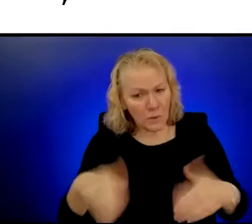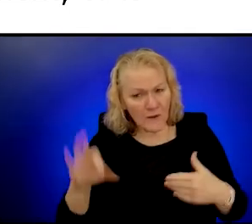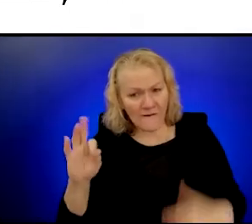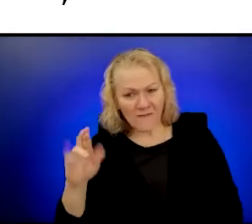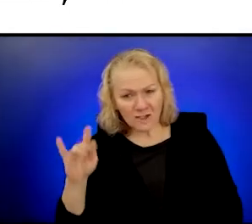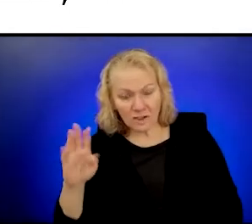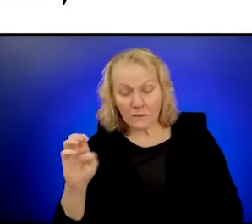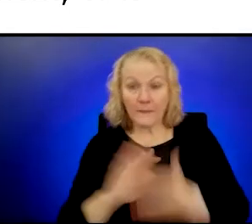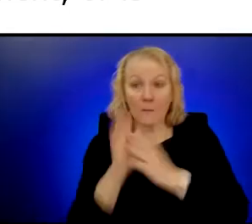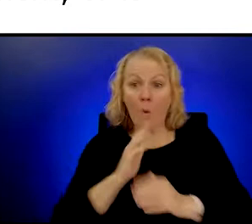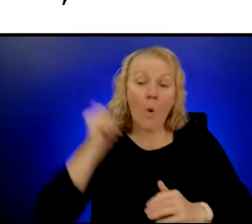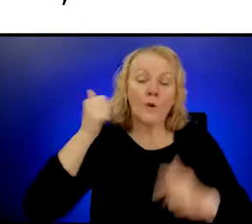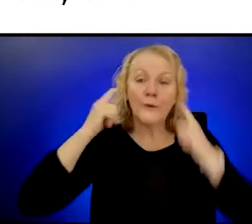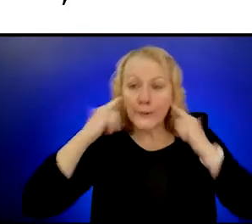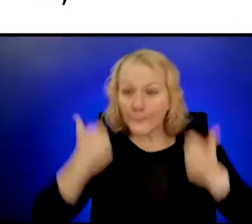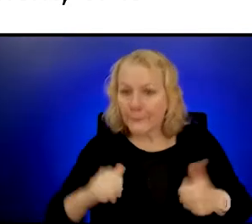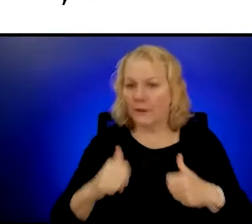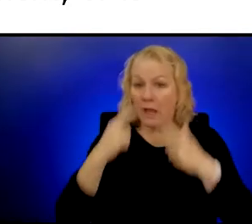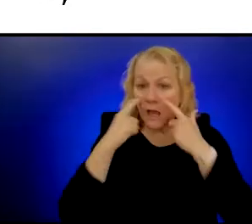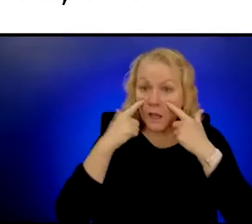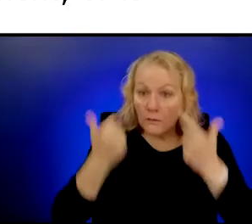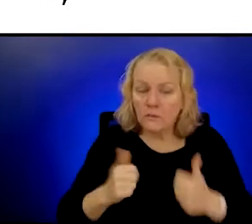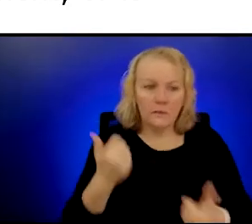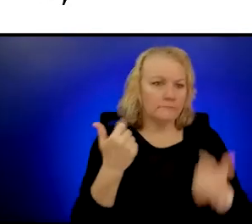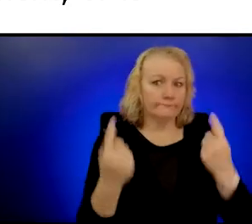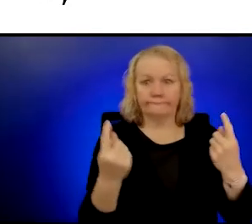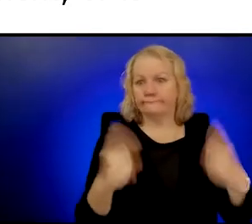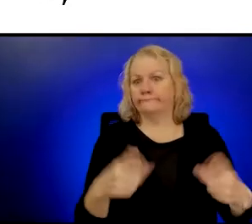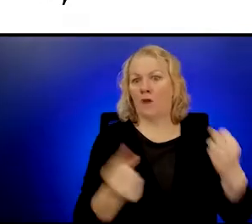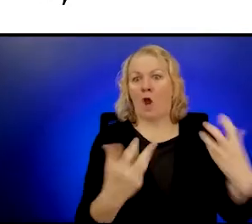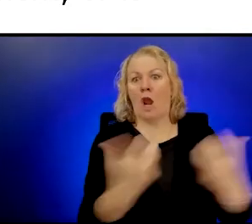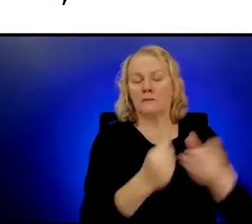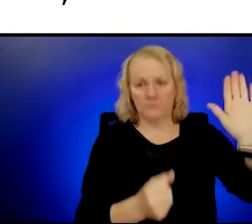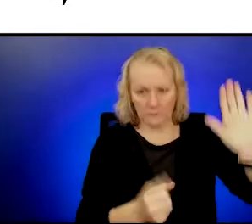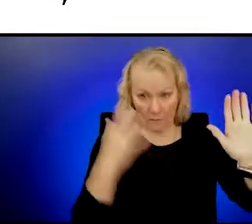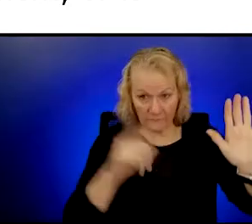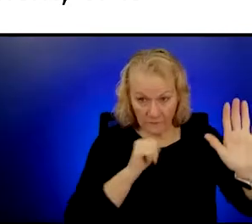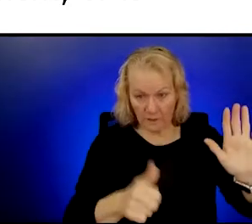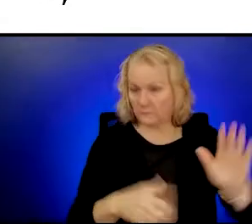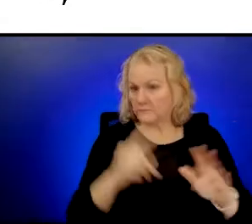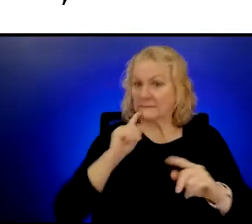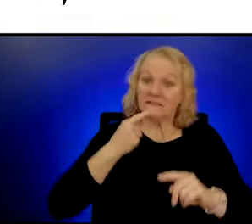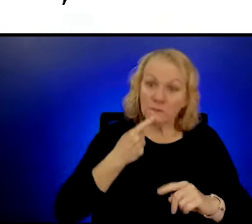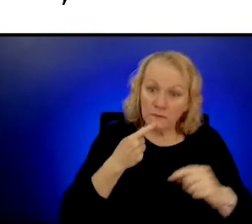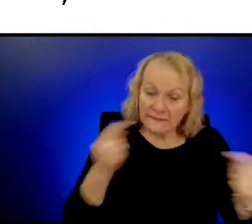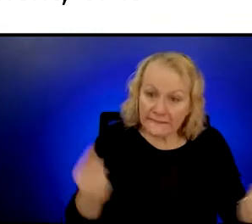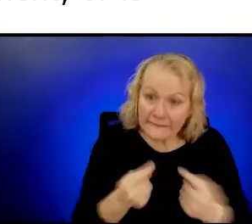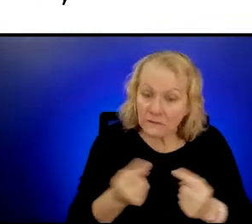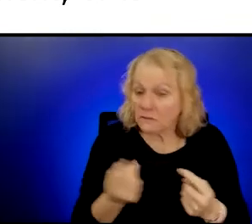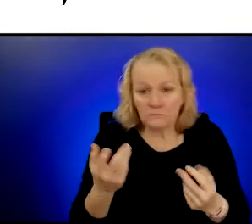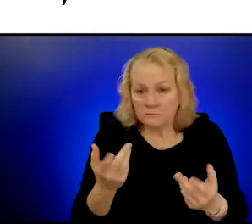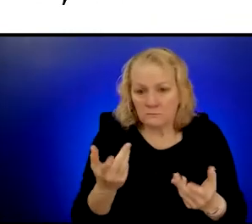and hearing may worsen. You might be in a car accident, heaven forbid, be seriously injured, and lose